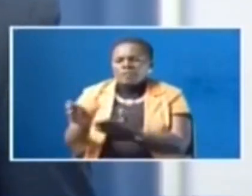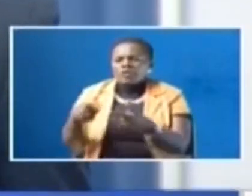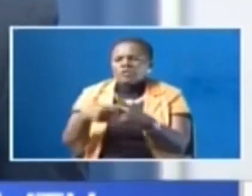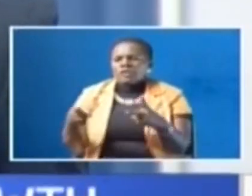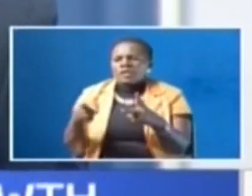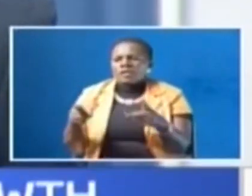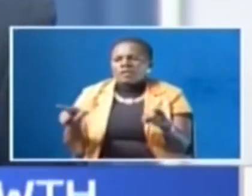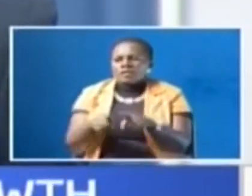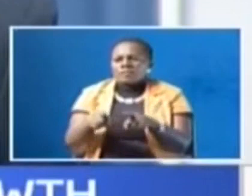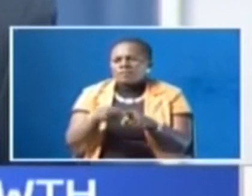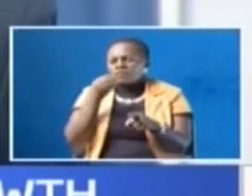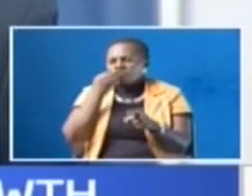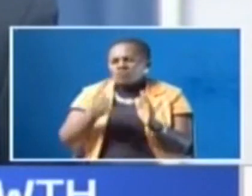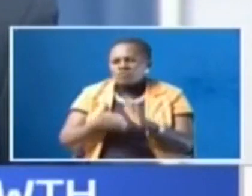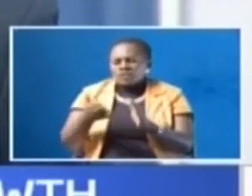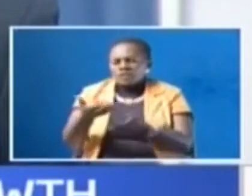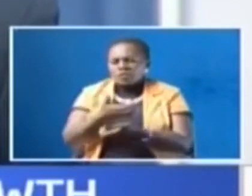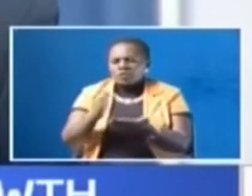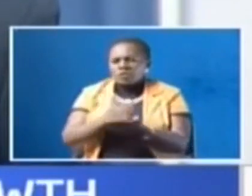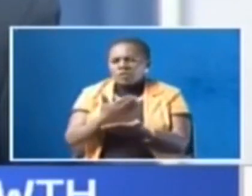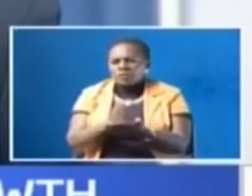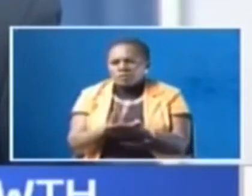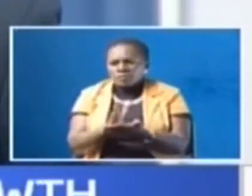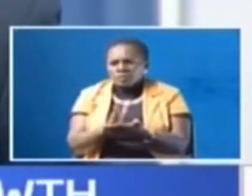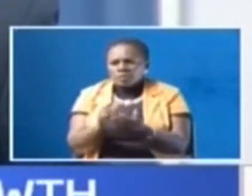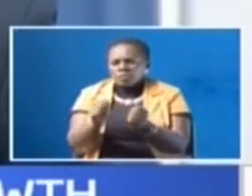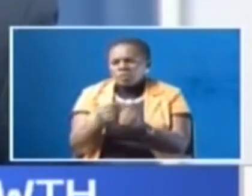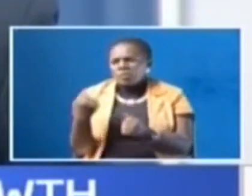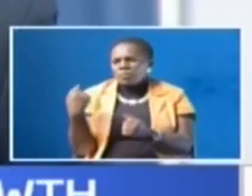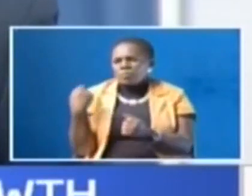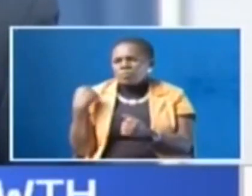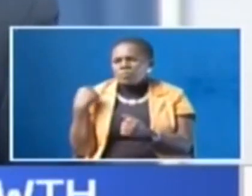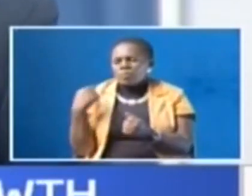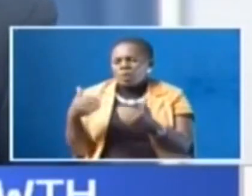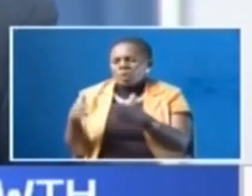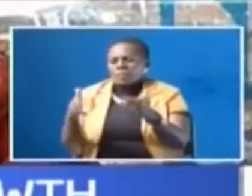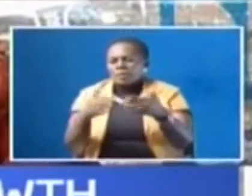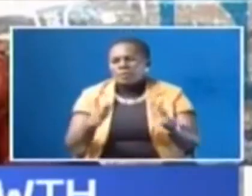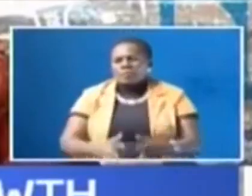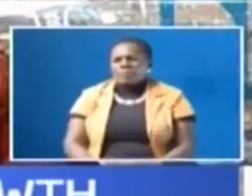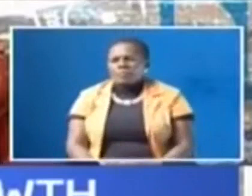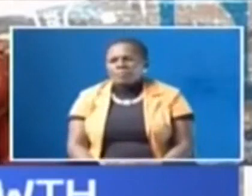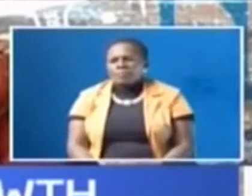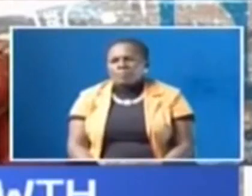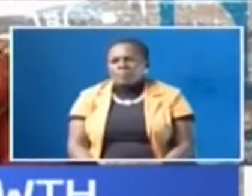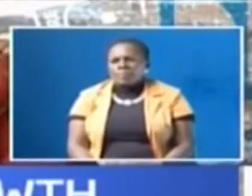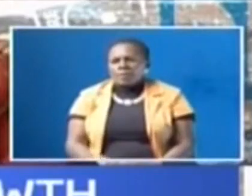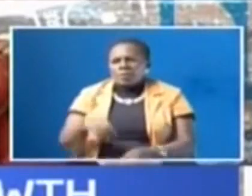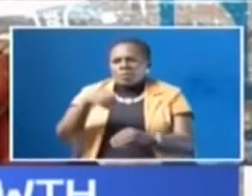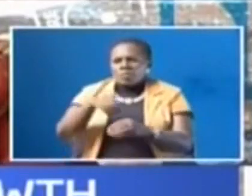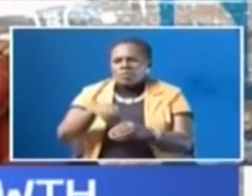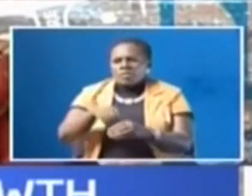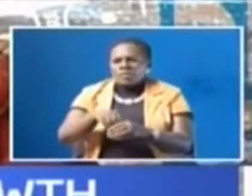chain is also shaping the economy in creating jobs with the recent outlet openings. Be within